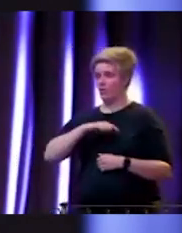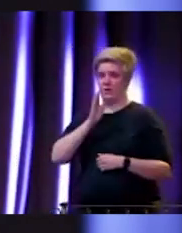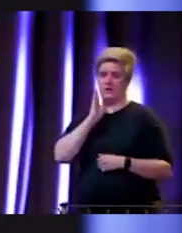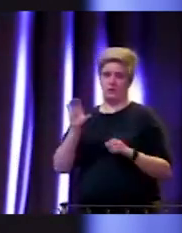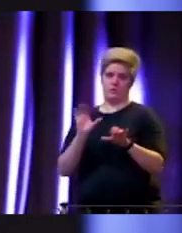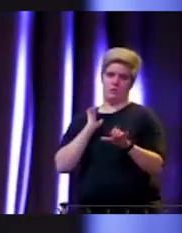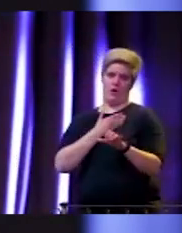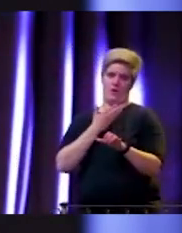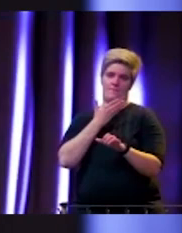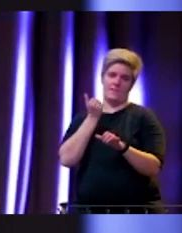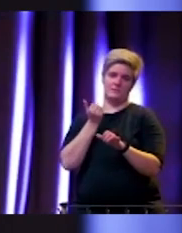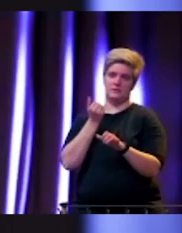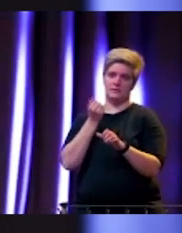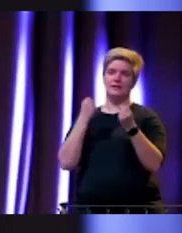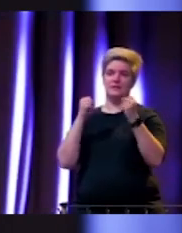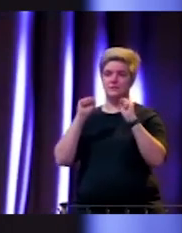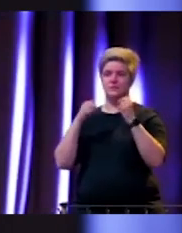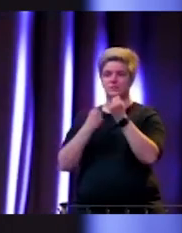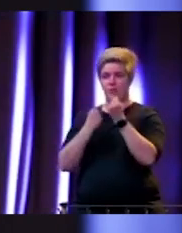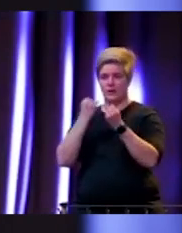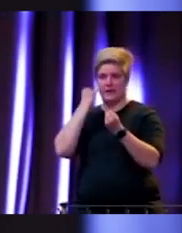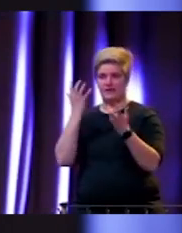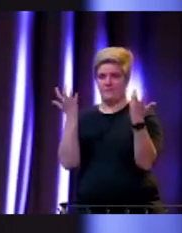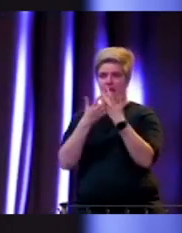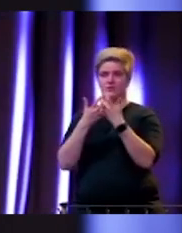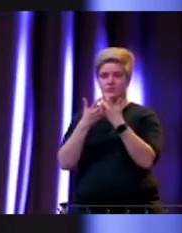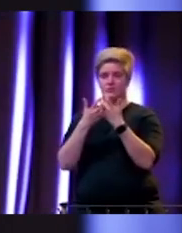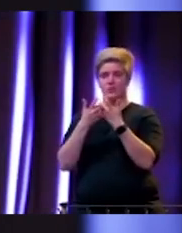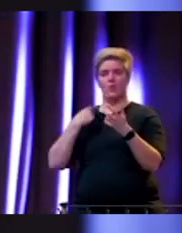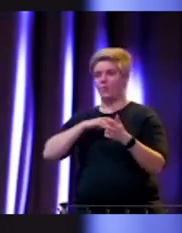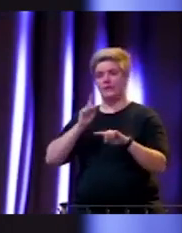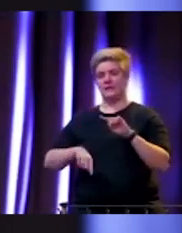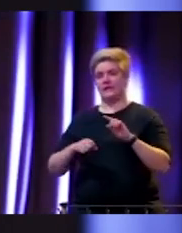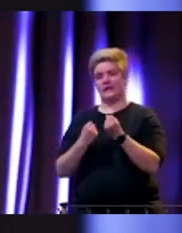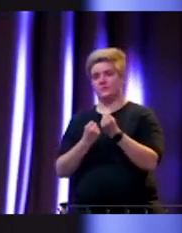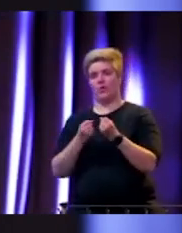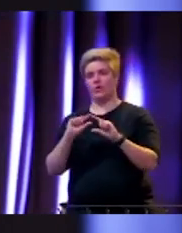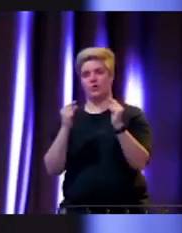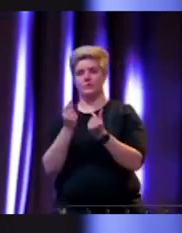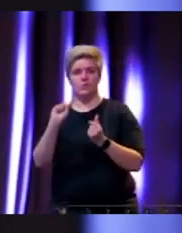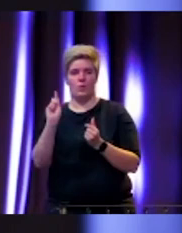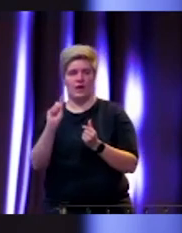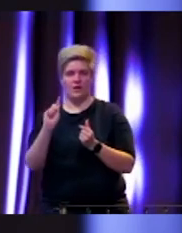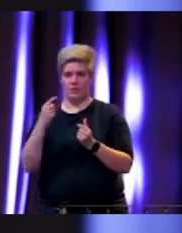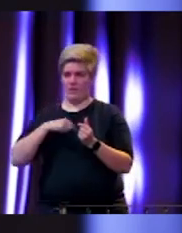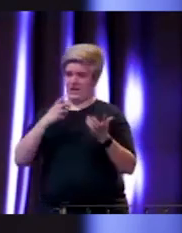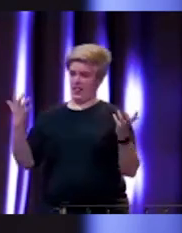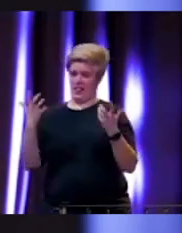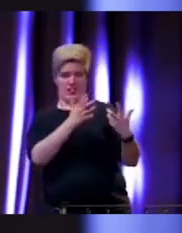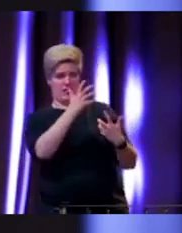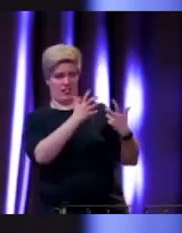support groups where there's no alignment or where there's even a gray area often. That's not a possibility. But tell us who you